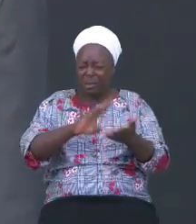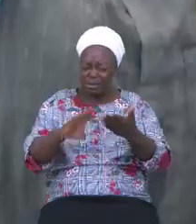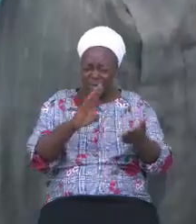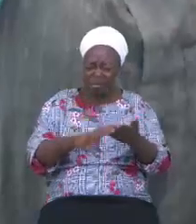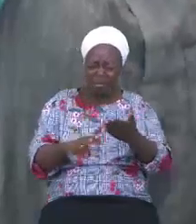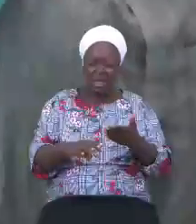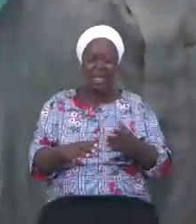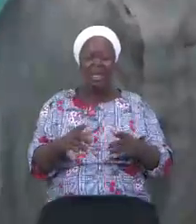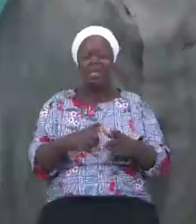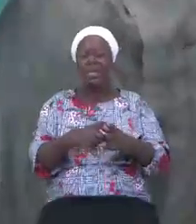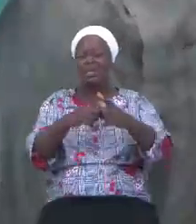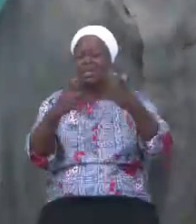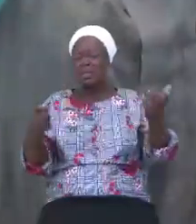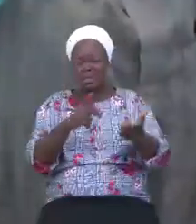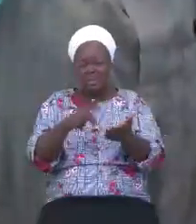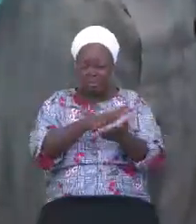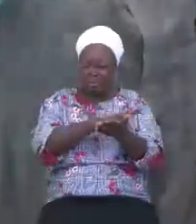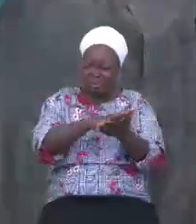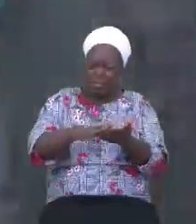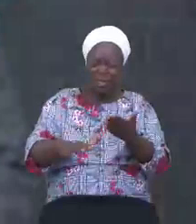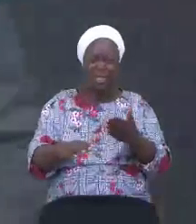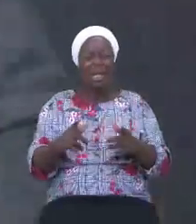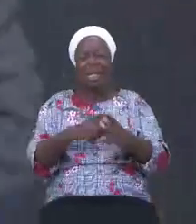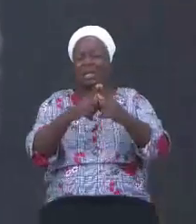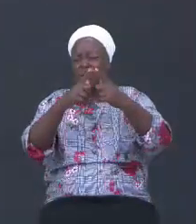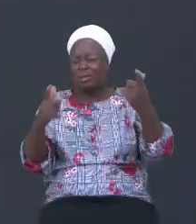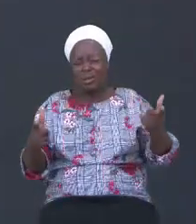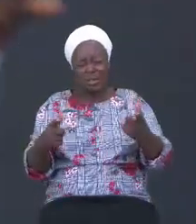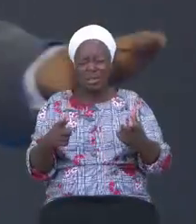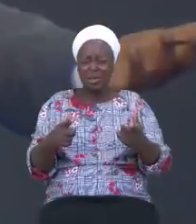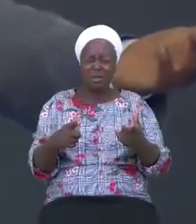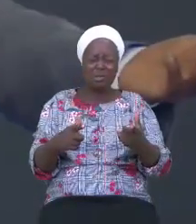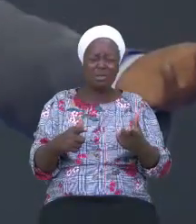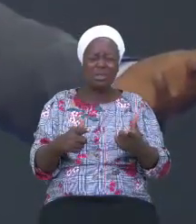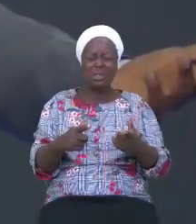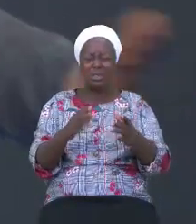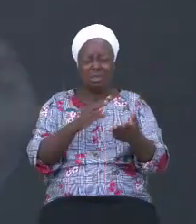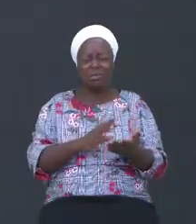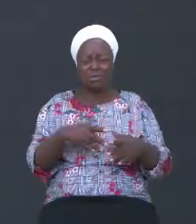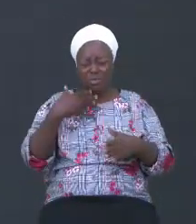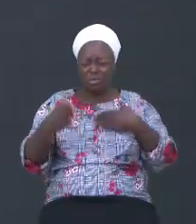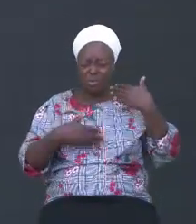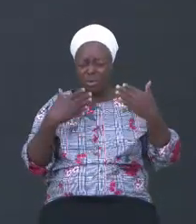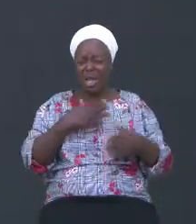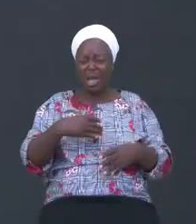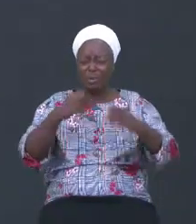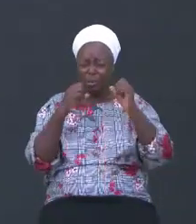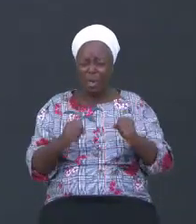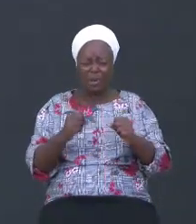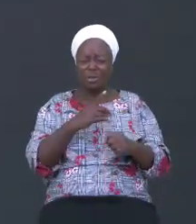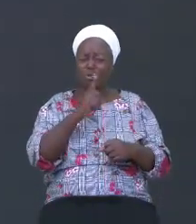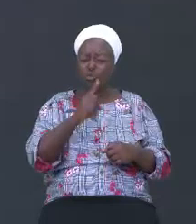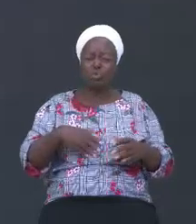Extraordinary purity, extraordinary power, extraordinary joy, a real